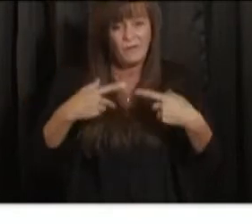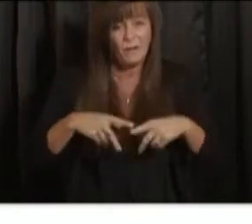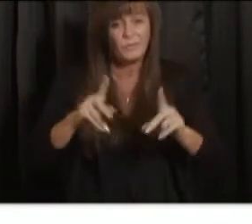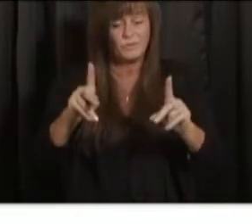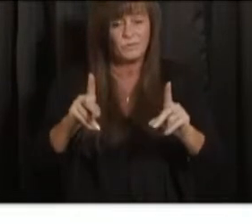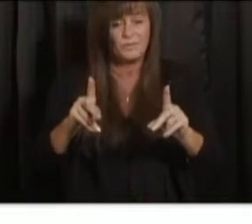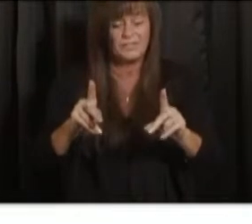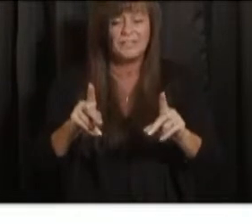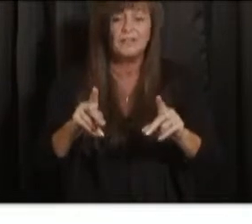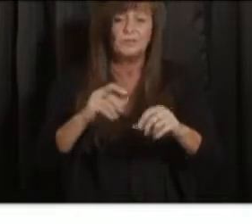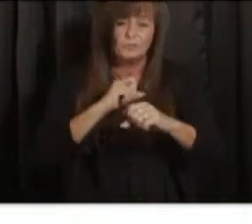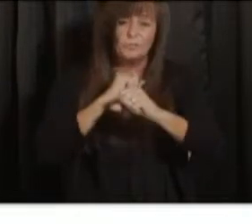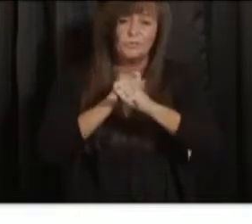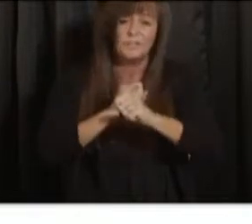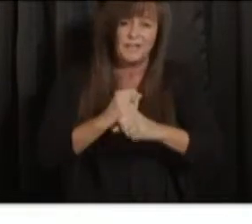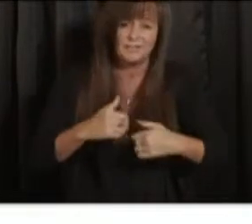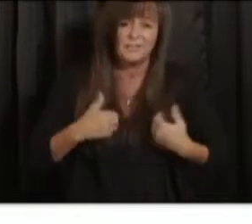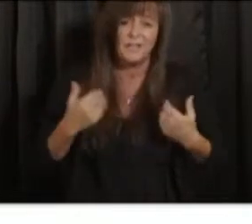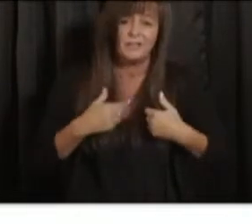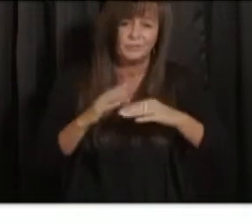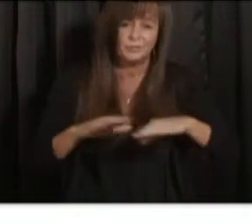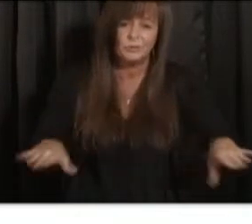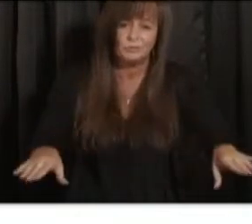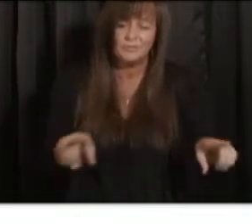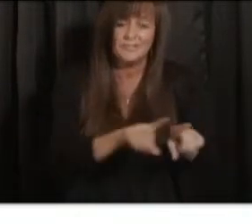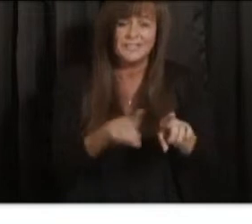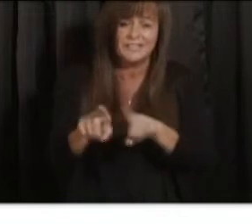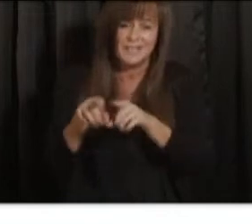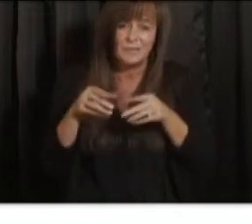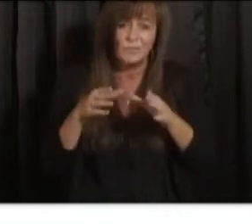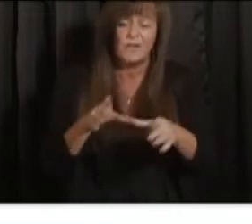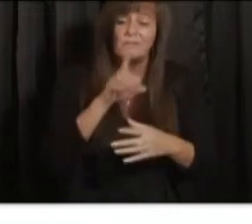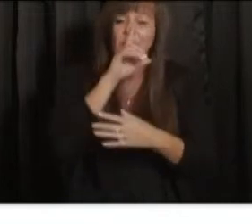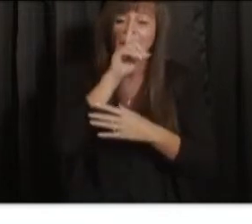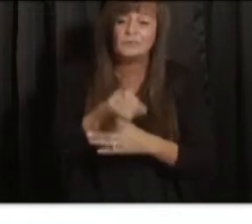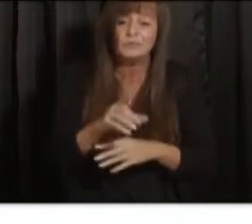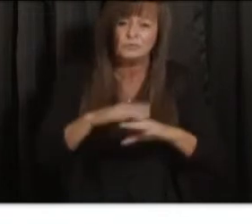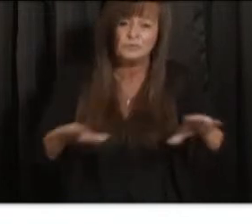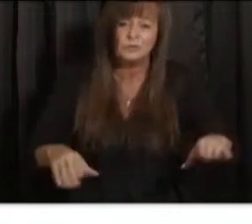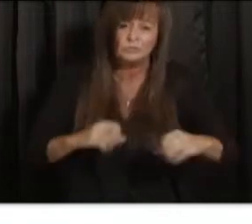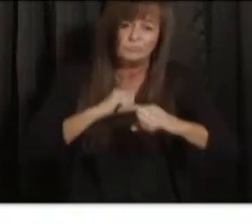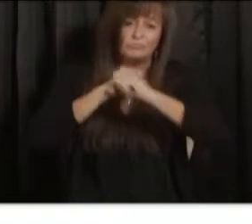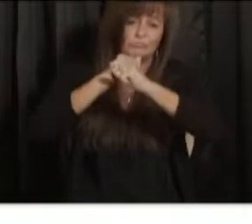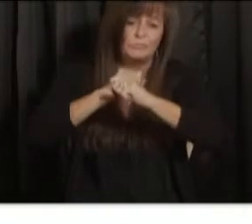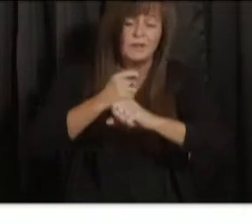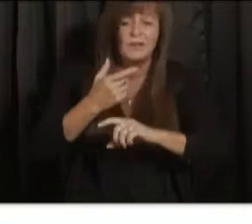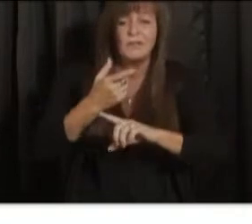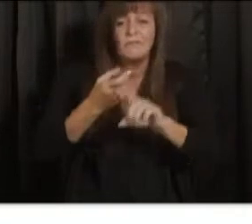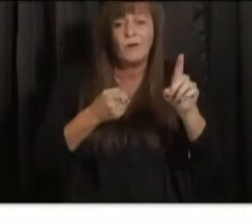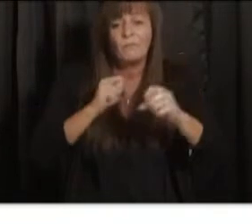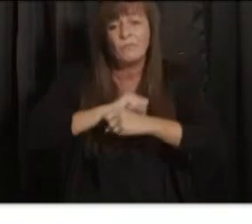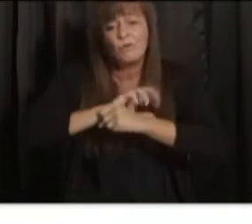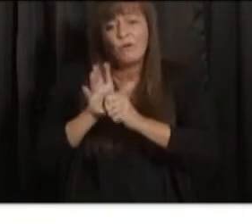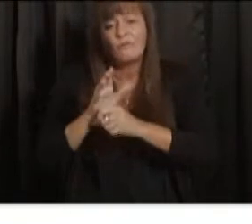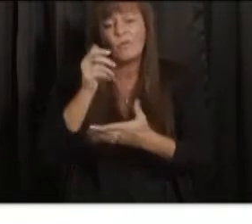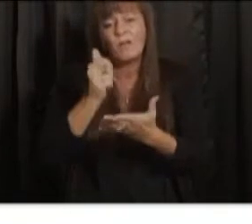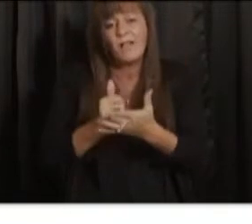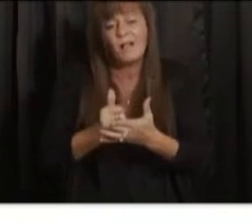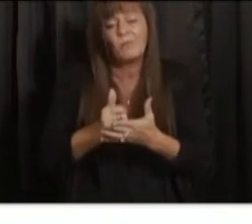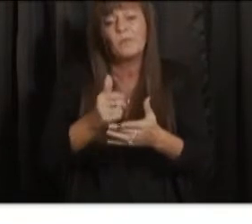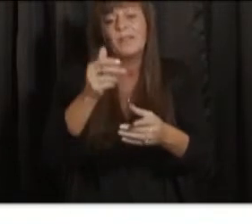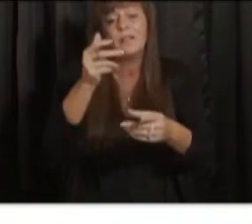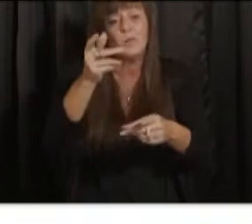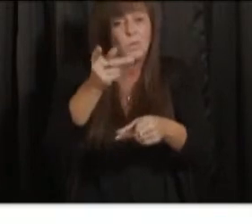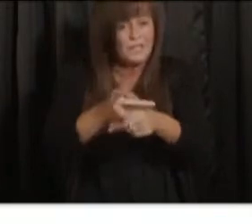way. Making sure children are vaccinated against COVID will help keep communities throughout Colorado safe and